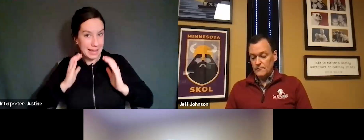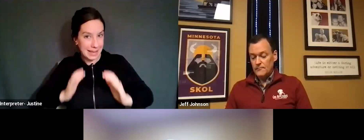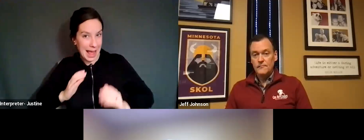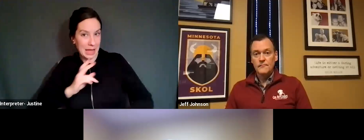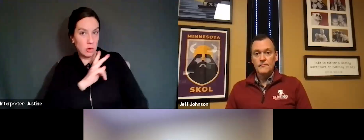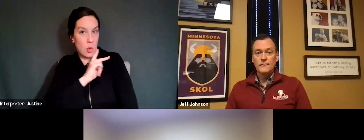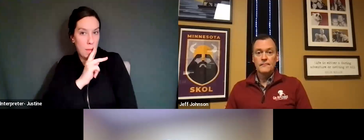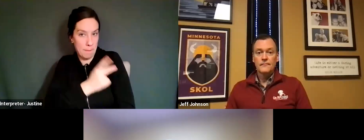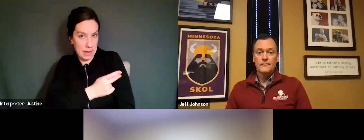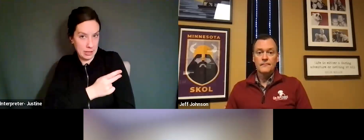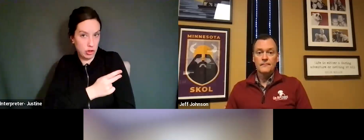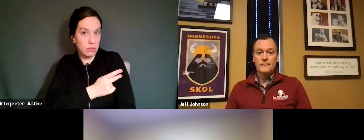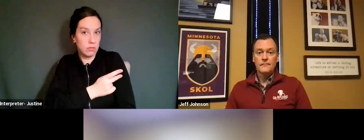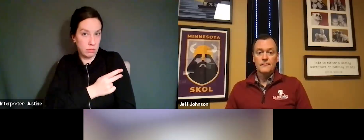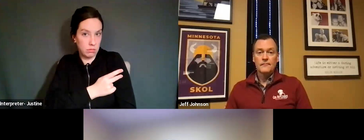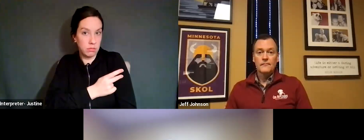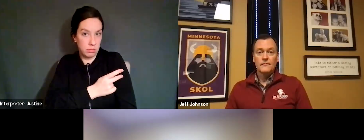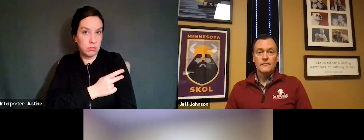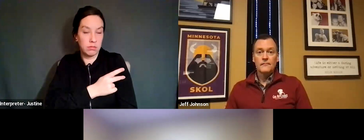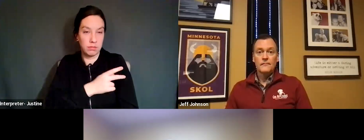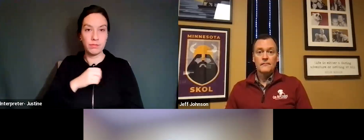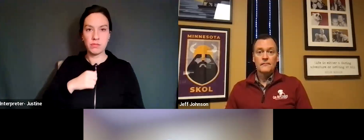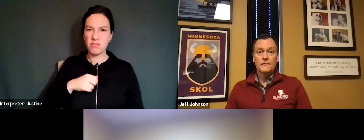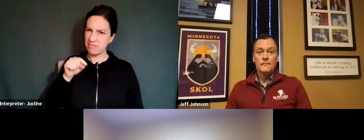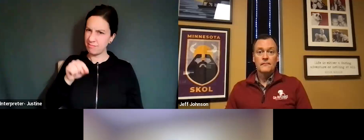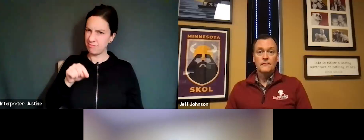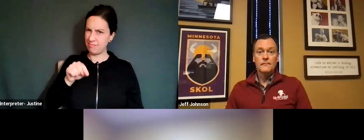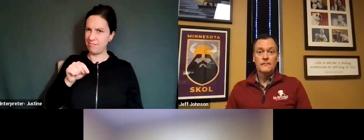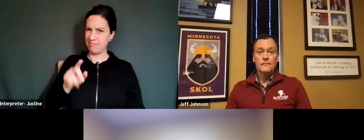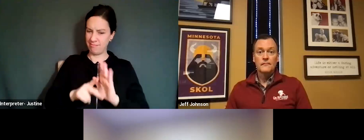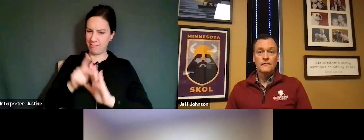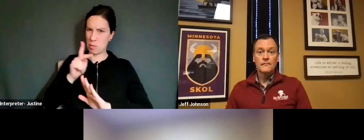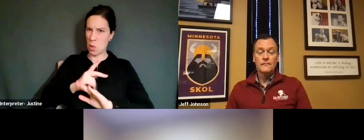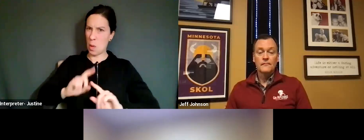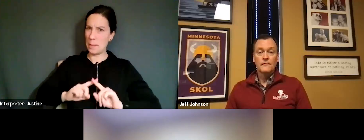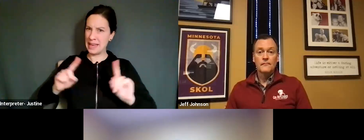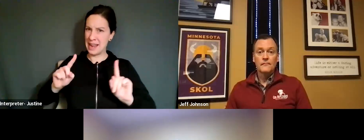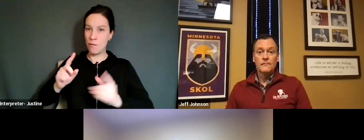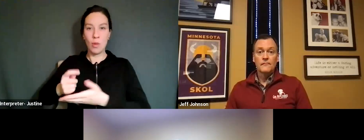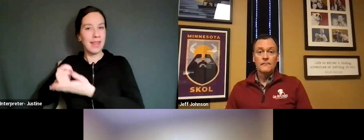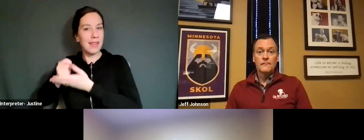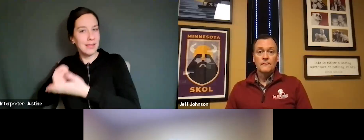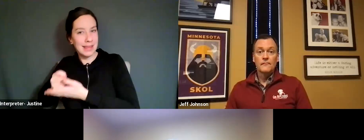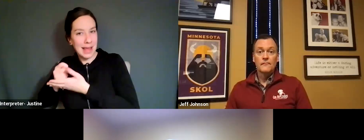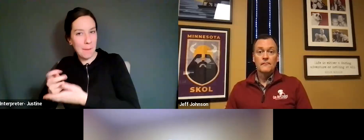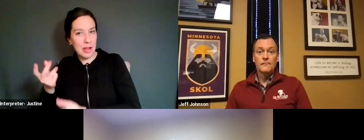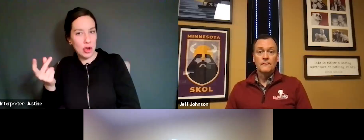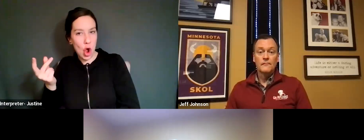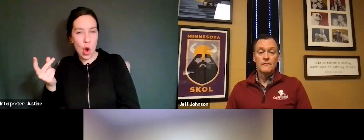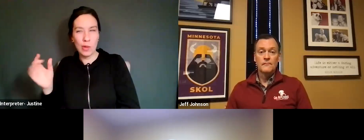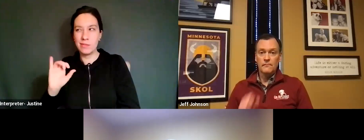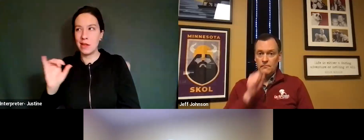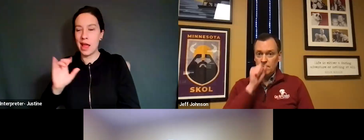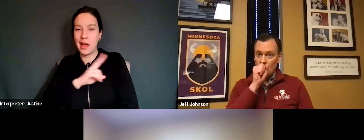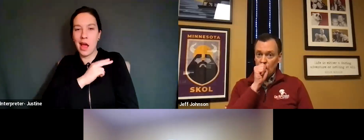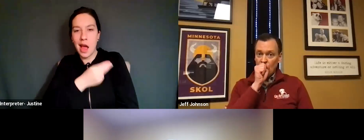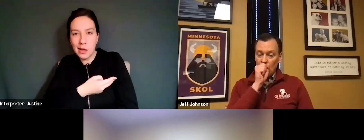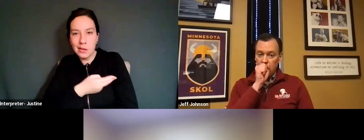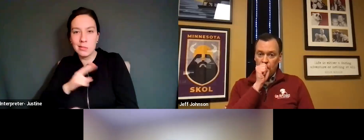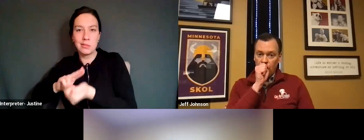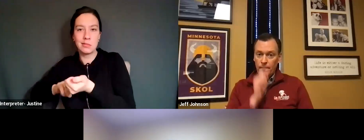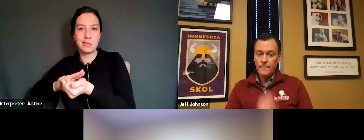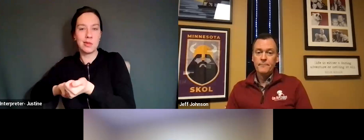placed in. This is very different than therapy dogs that you may have seen in hospitals or nursing homes or school